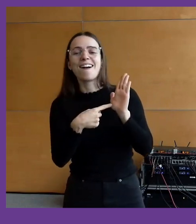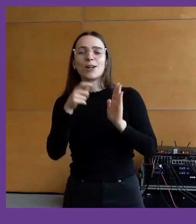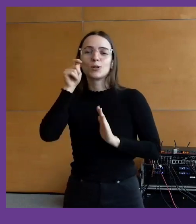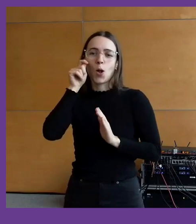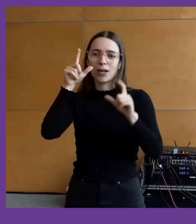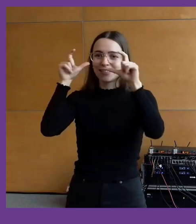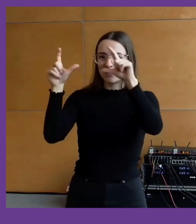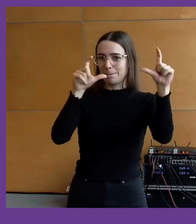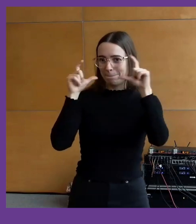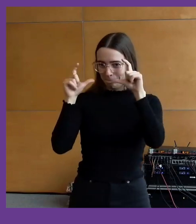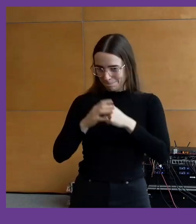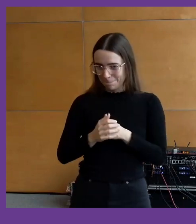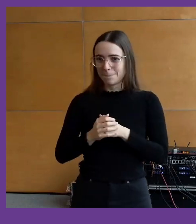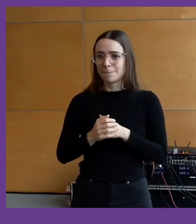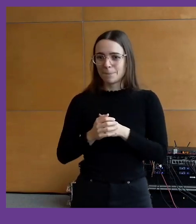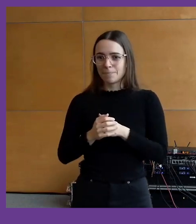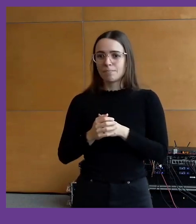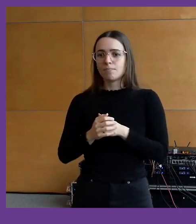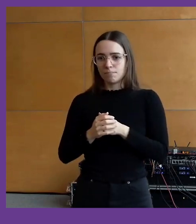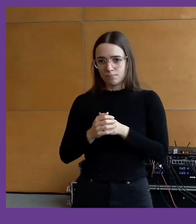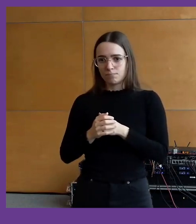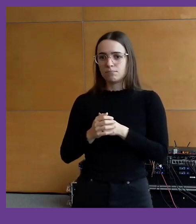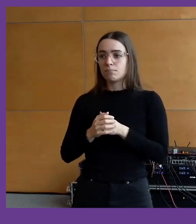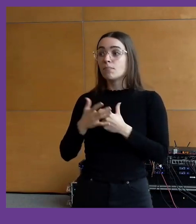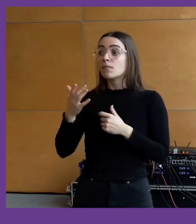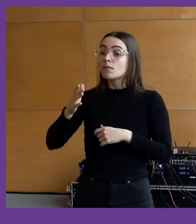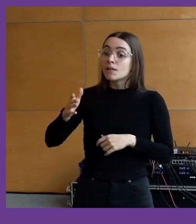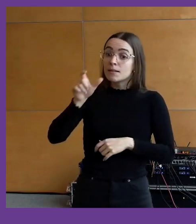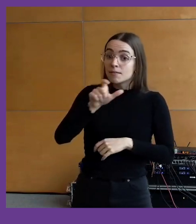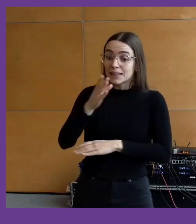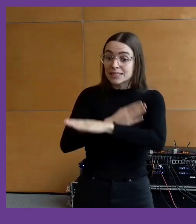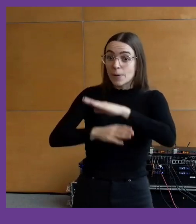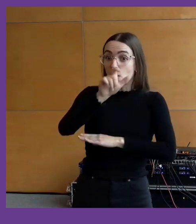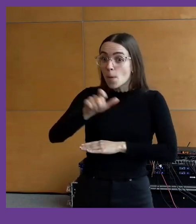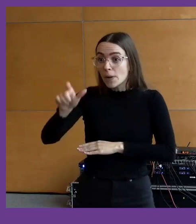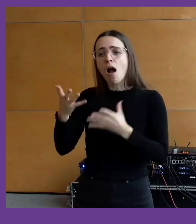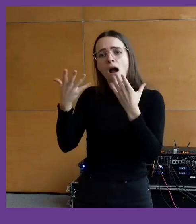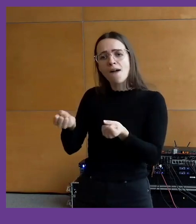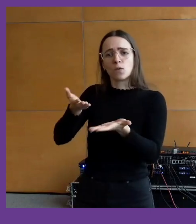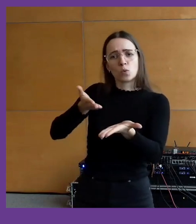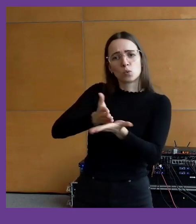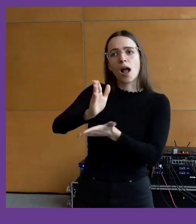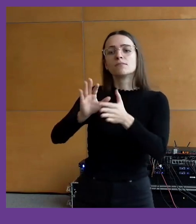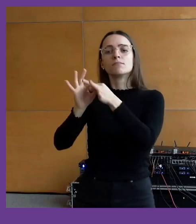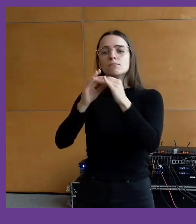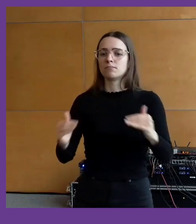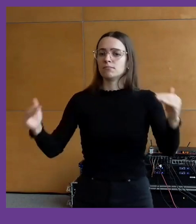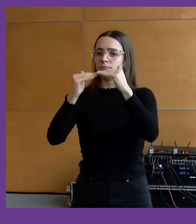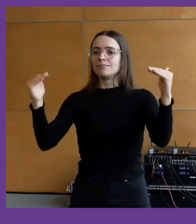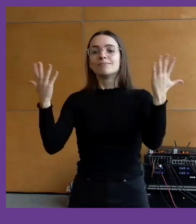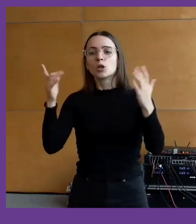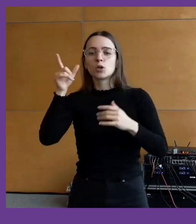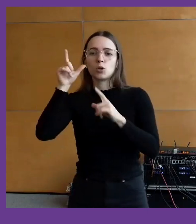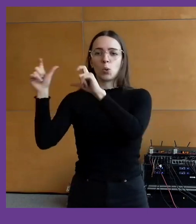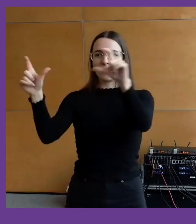things, to access on equal basis with others to tourism. It contains a